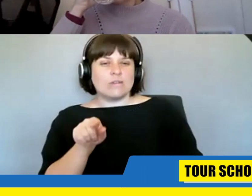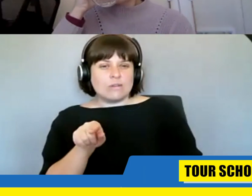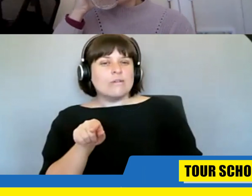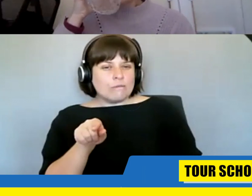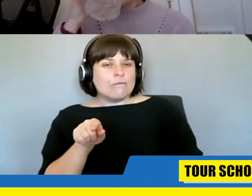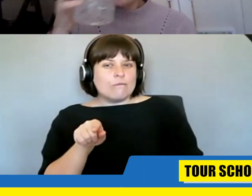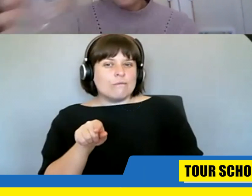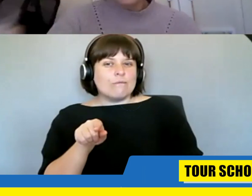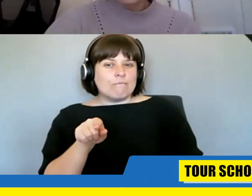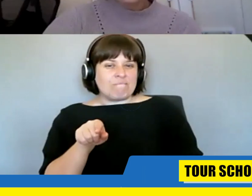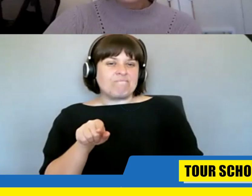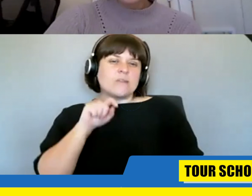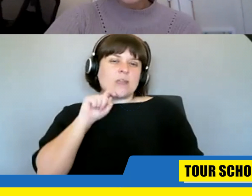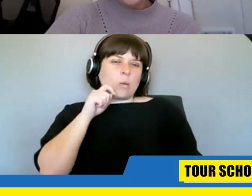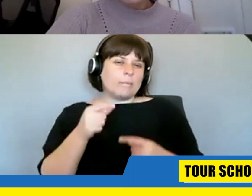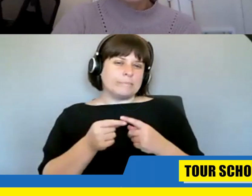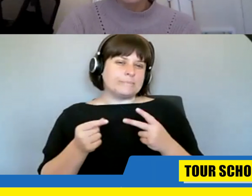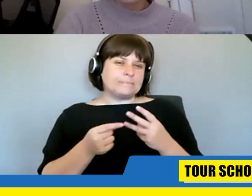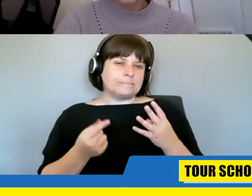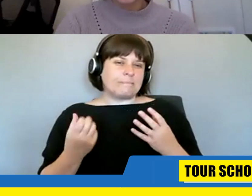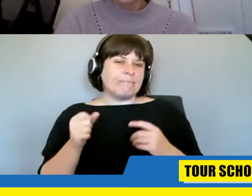an option. Yeah.